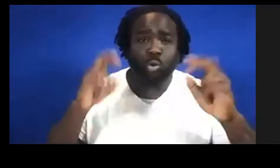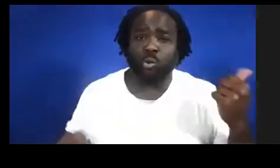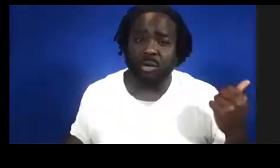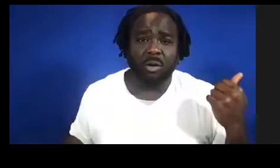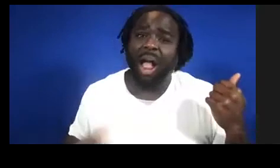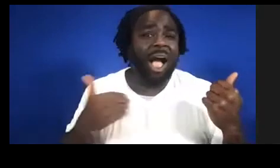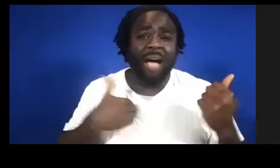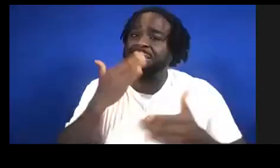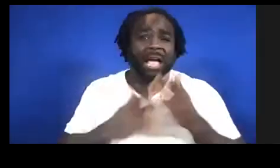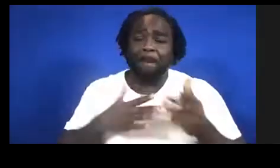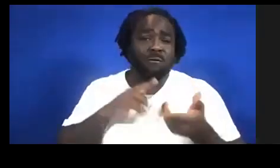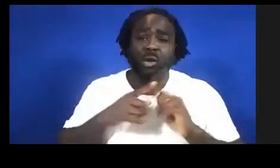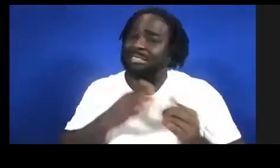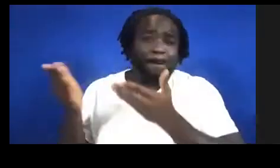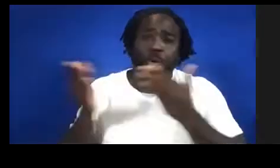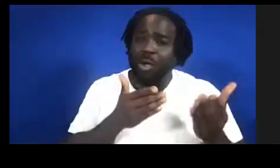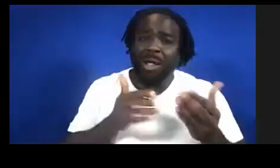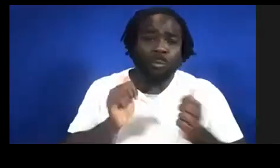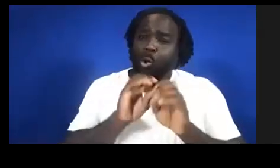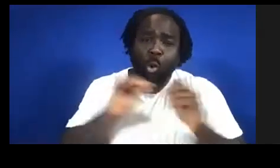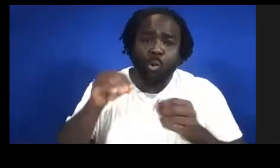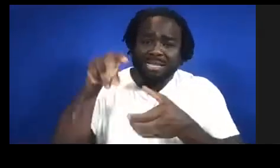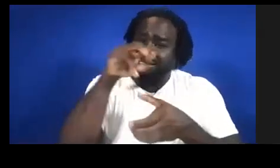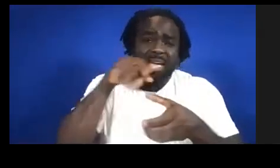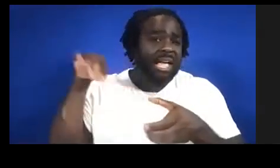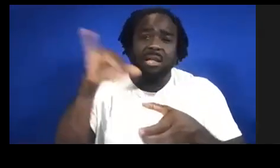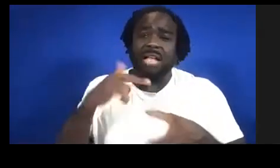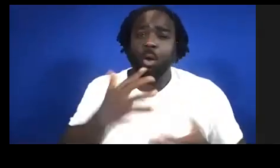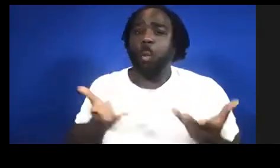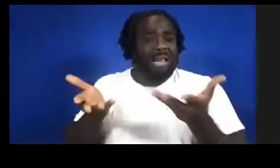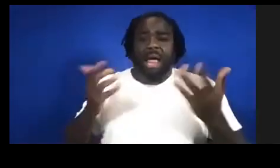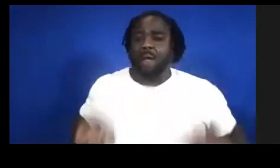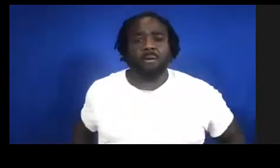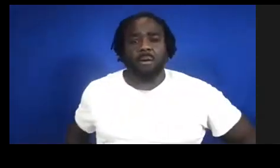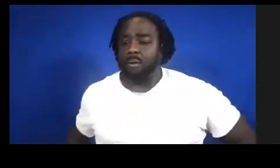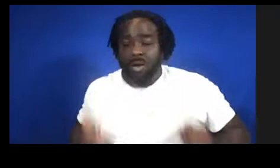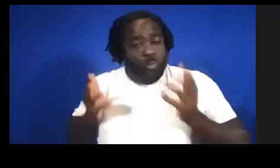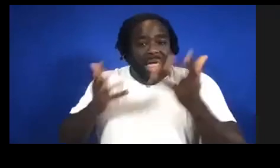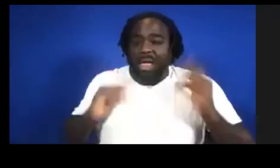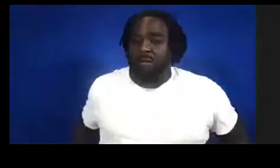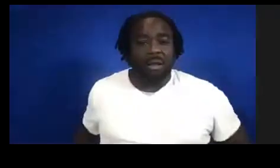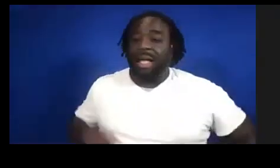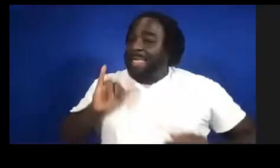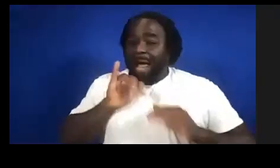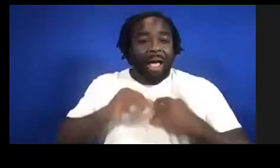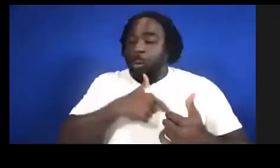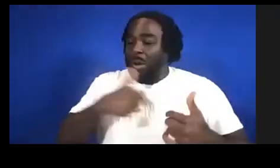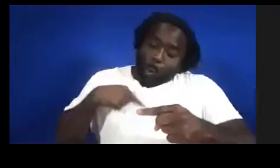We still got a lot of issues with that. Some of my friends be bringing this potato salad. I'm like, what